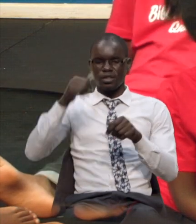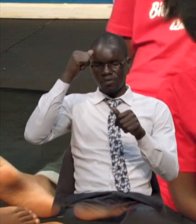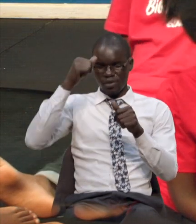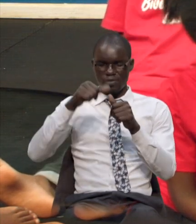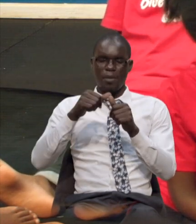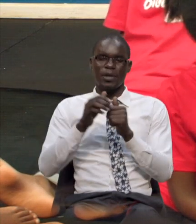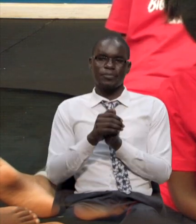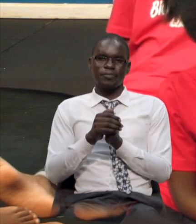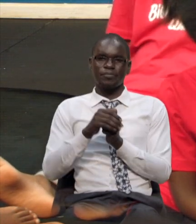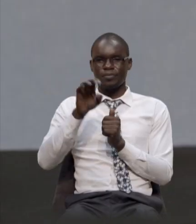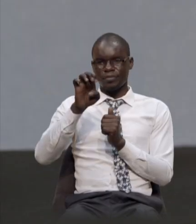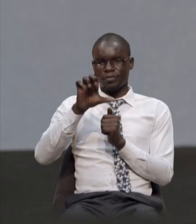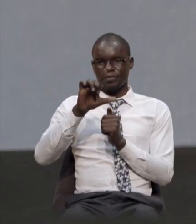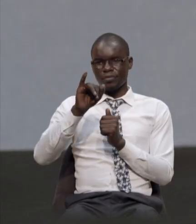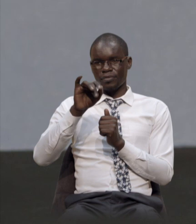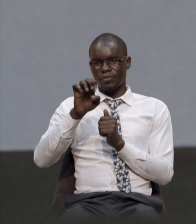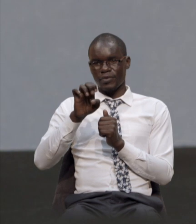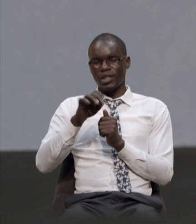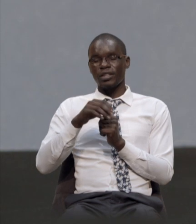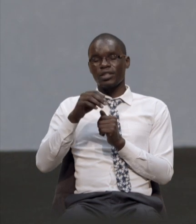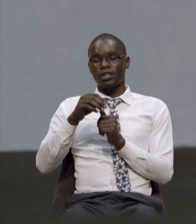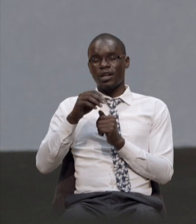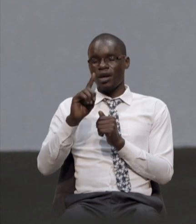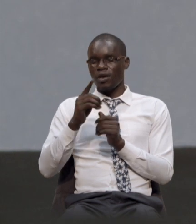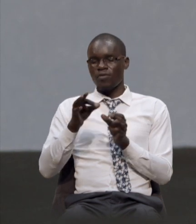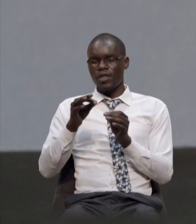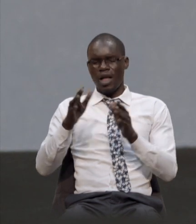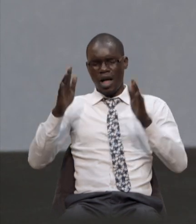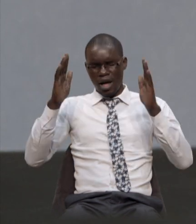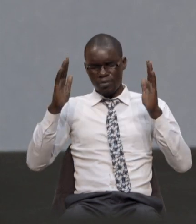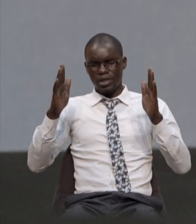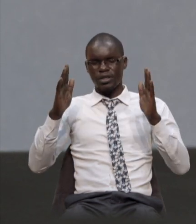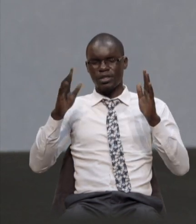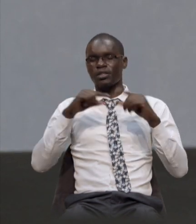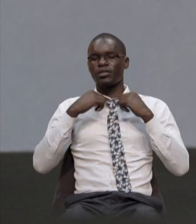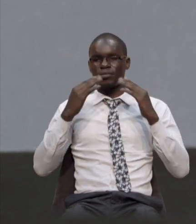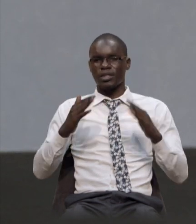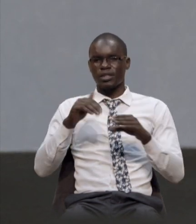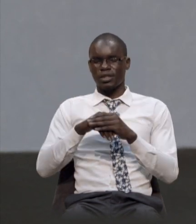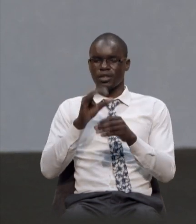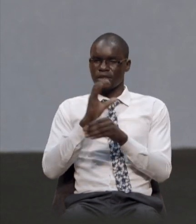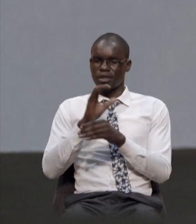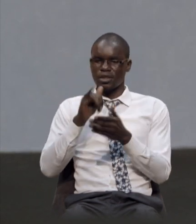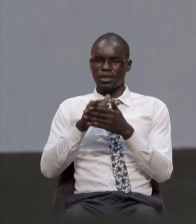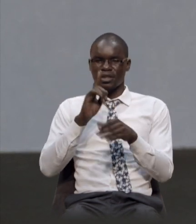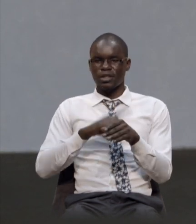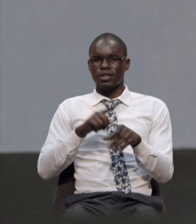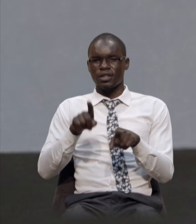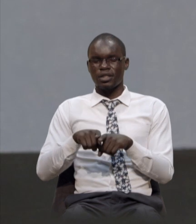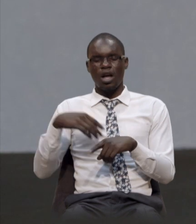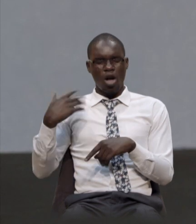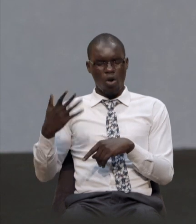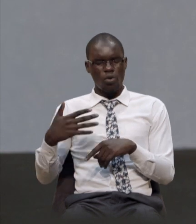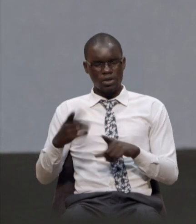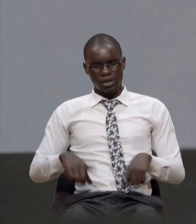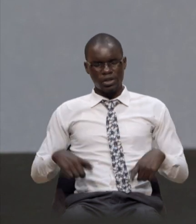Eli was the chief priest in the temple at that time. And Eli used to live